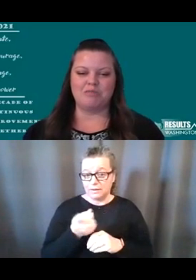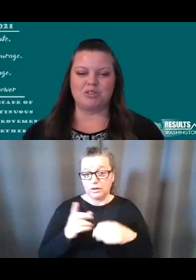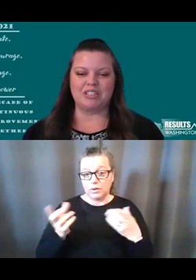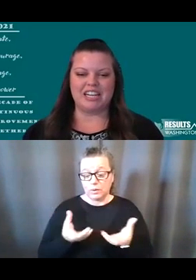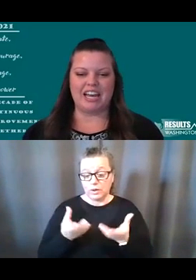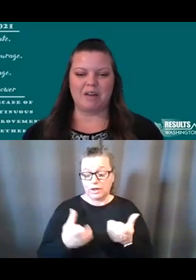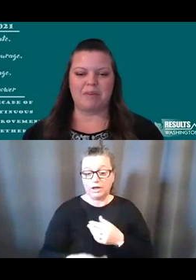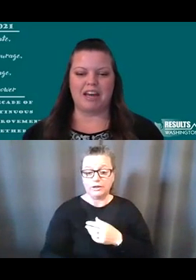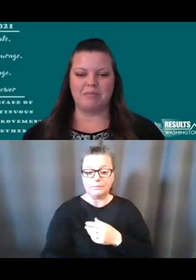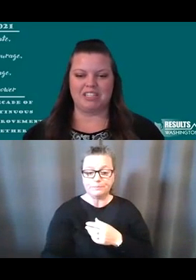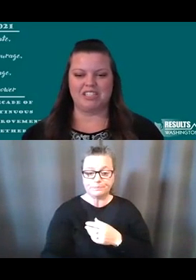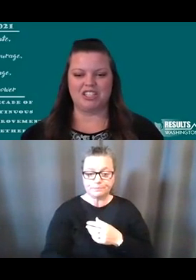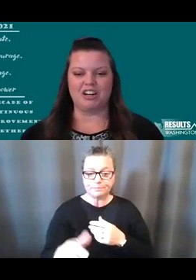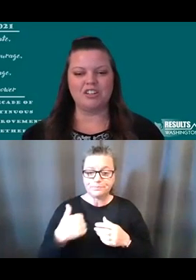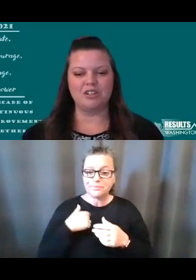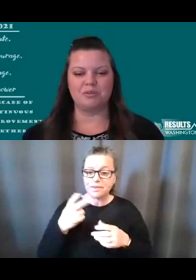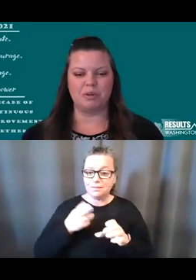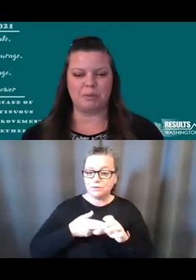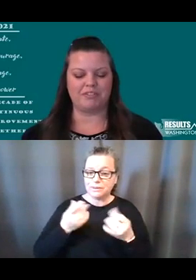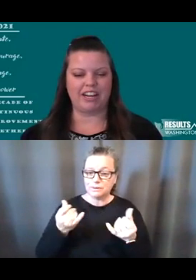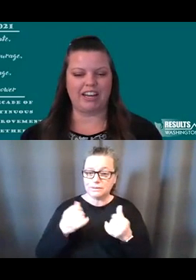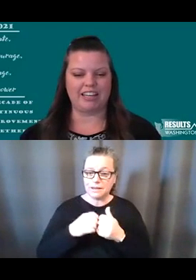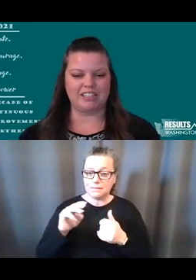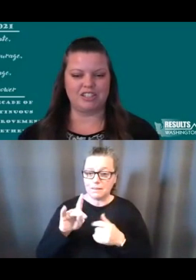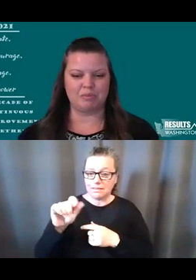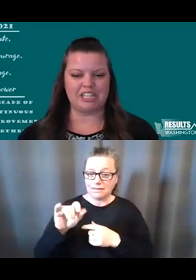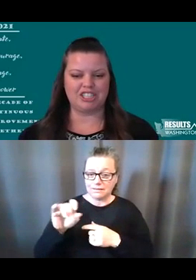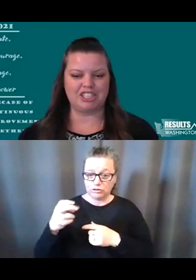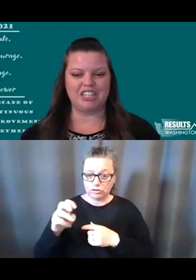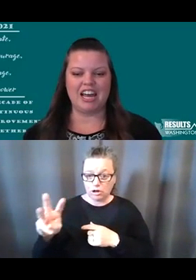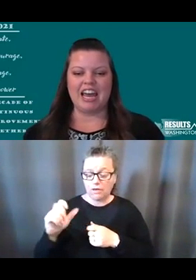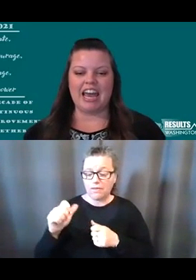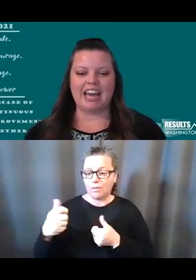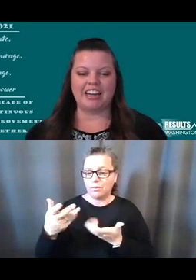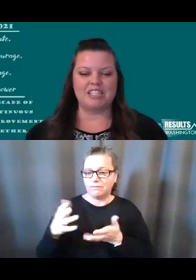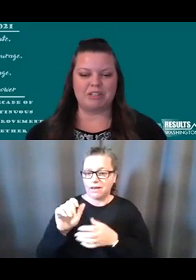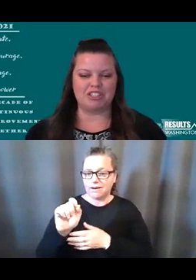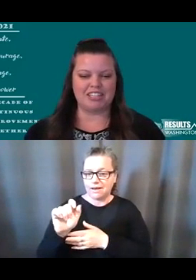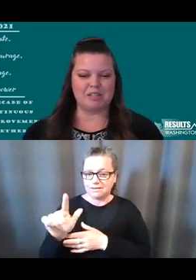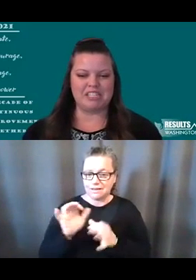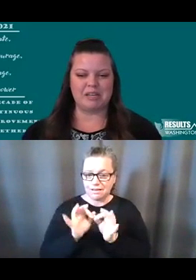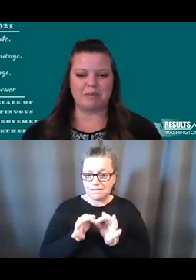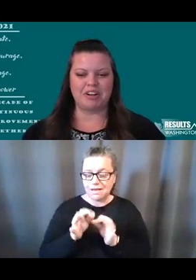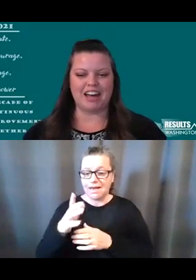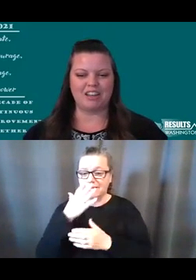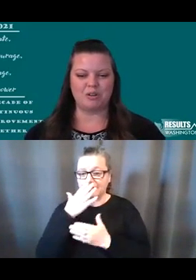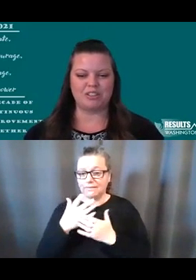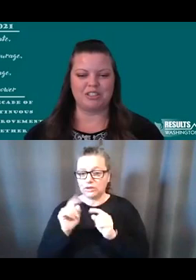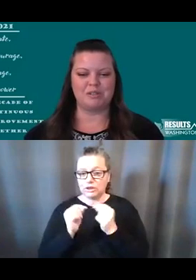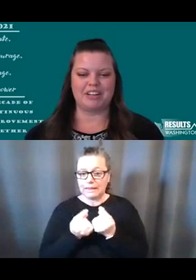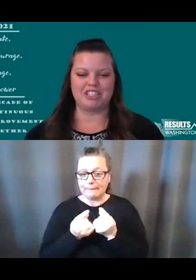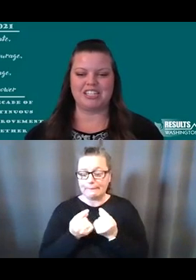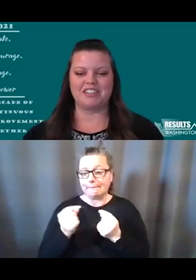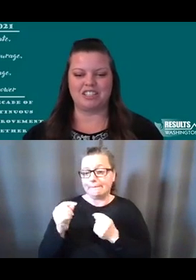I am joined today by Melissa Shaw, who will be providing ASL interpretation, and special thanks to my team member, Kathy Holder,